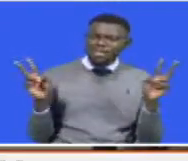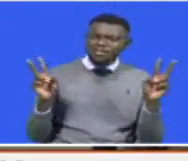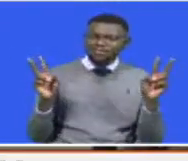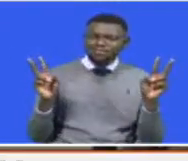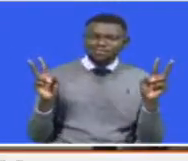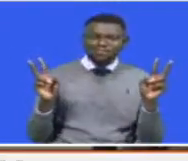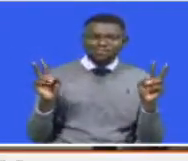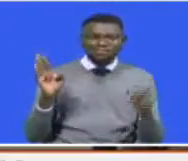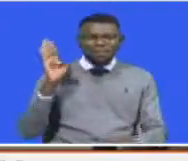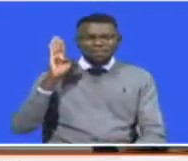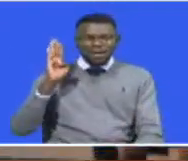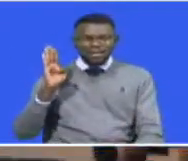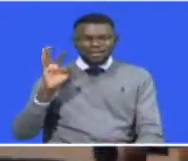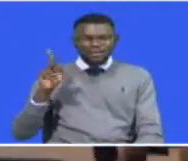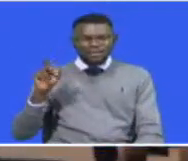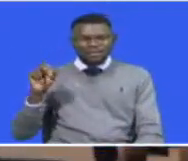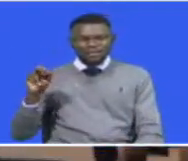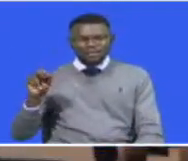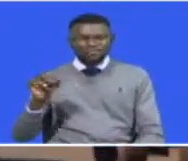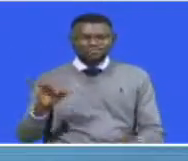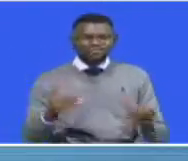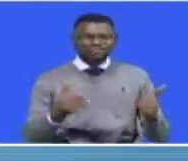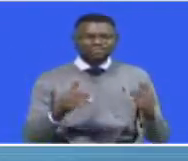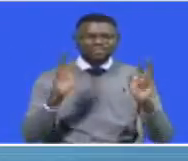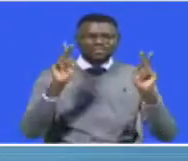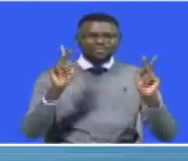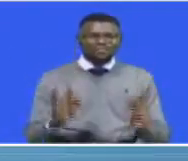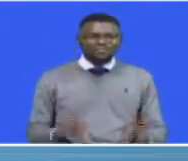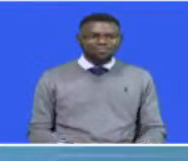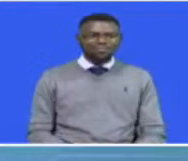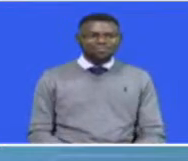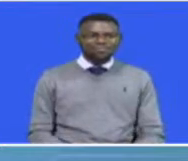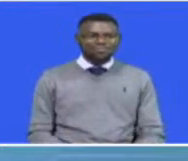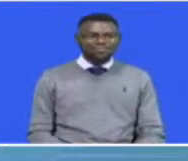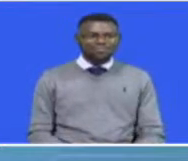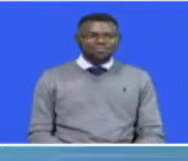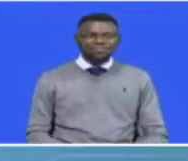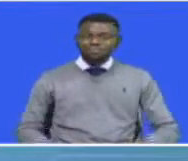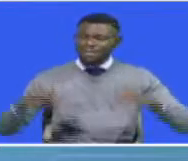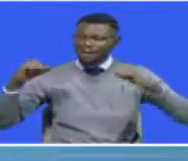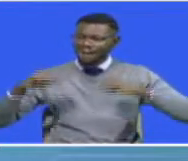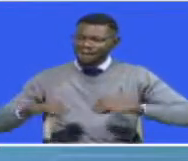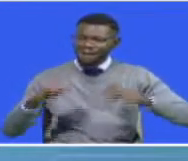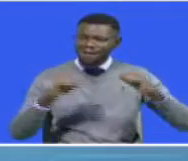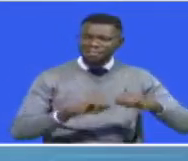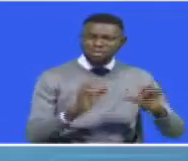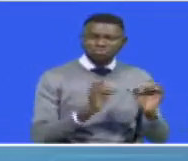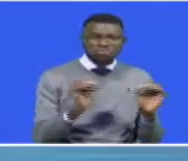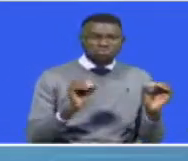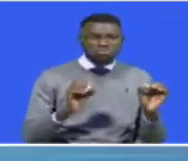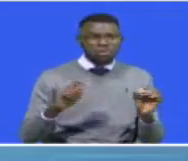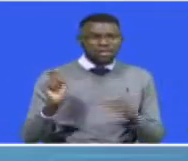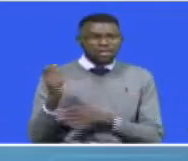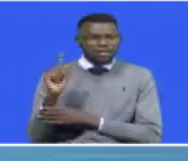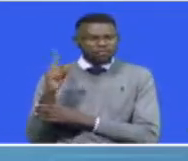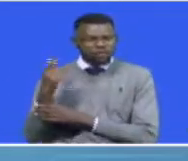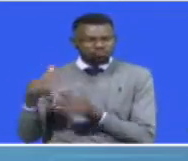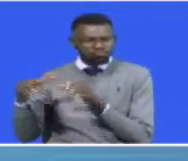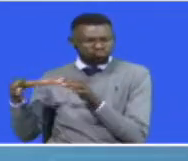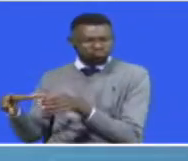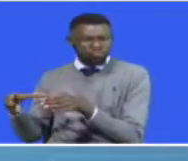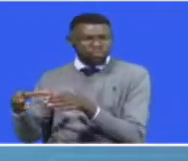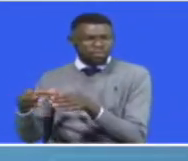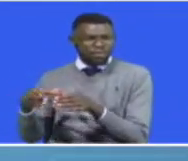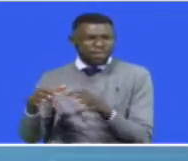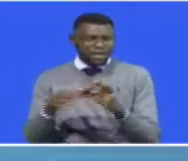KTN News, Kisumu. The stalemate between the Kenya Kwanza and the Azimio legislators in the